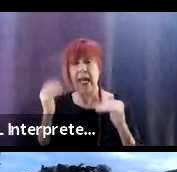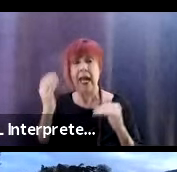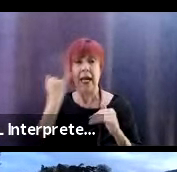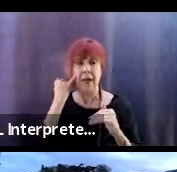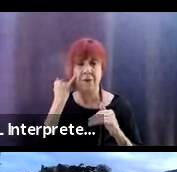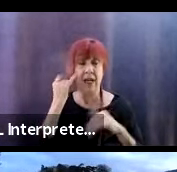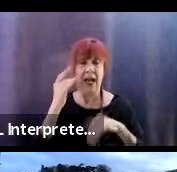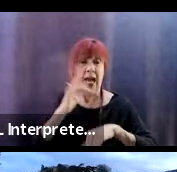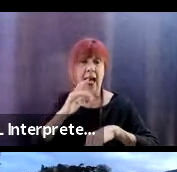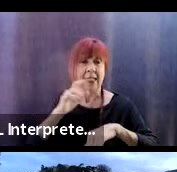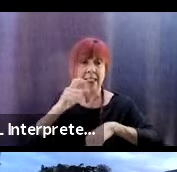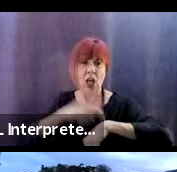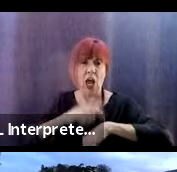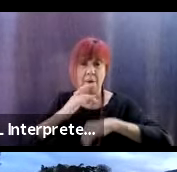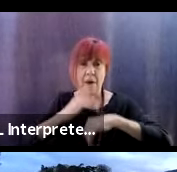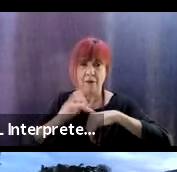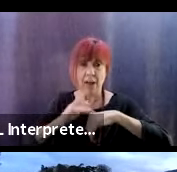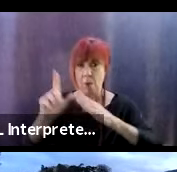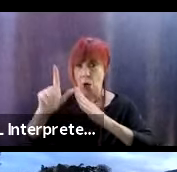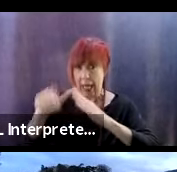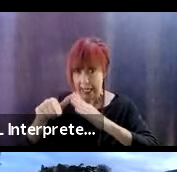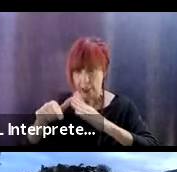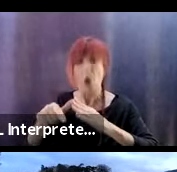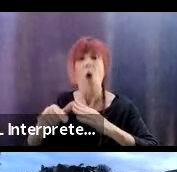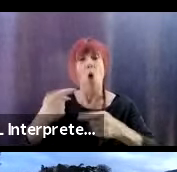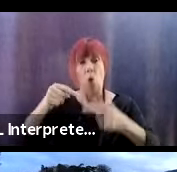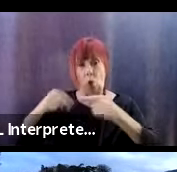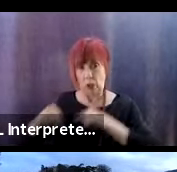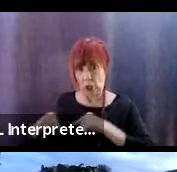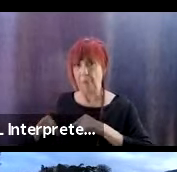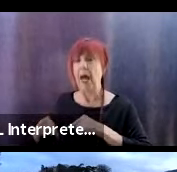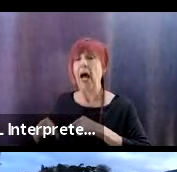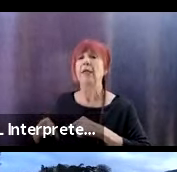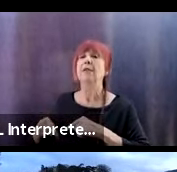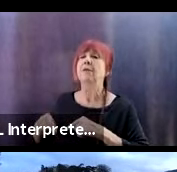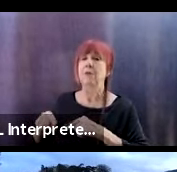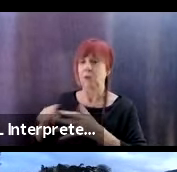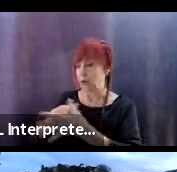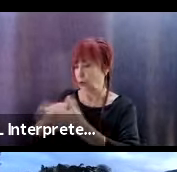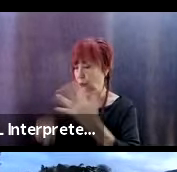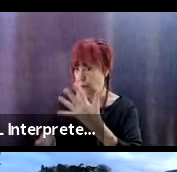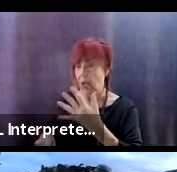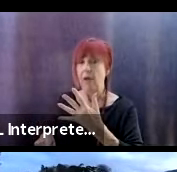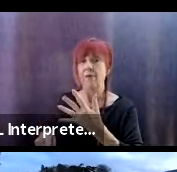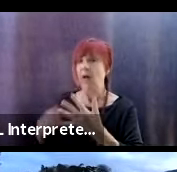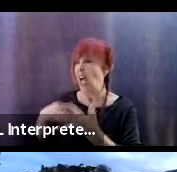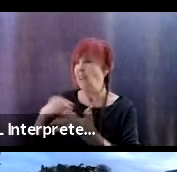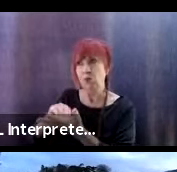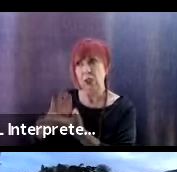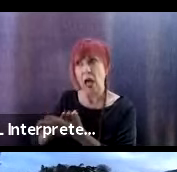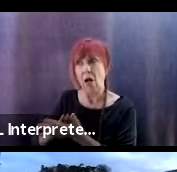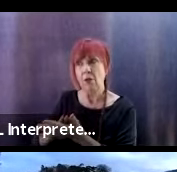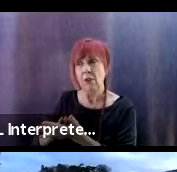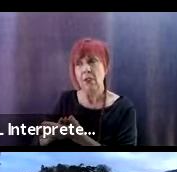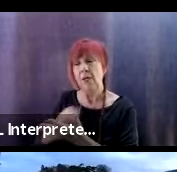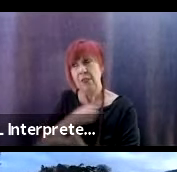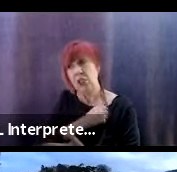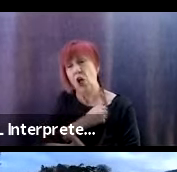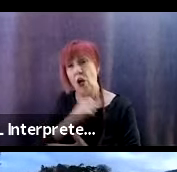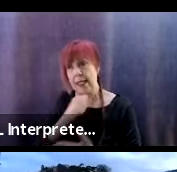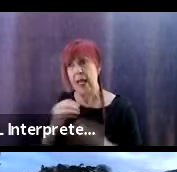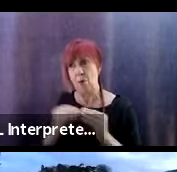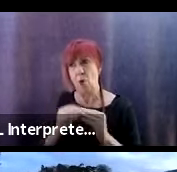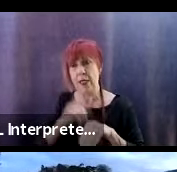do. And we'll come back for sure to you all. I've got it all recorded. So I apologize that we don't have more time